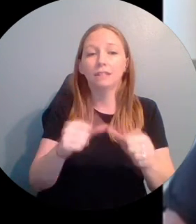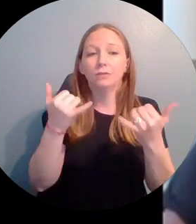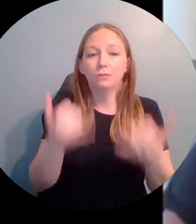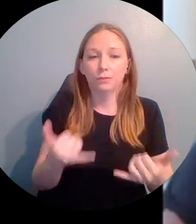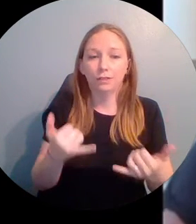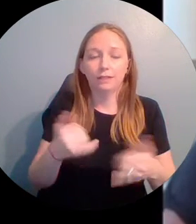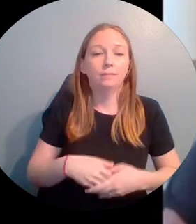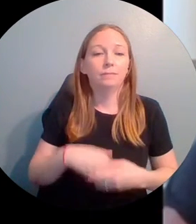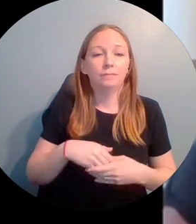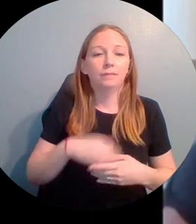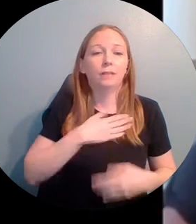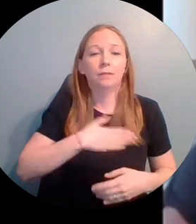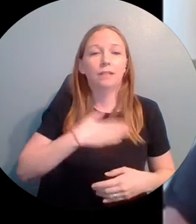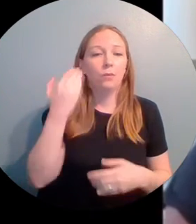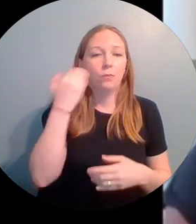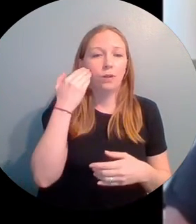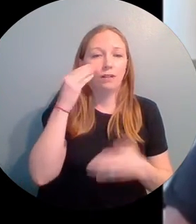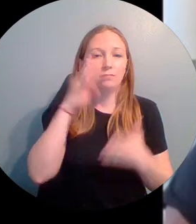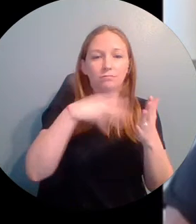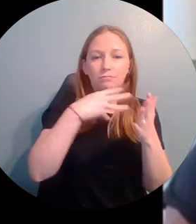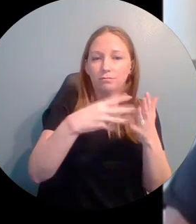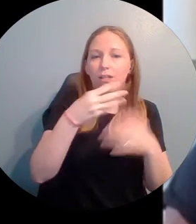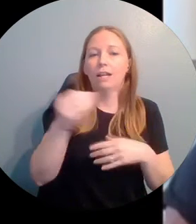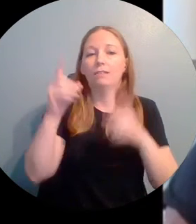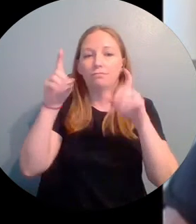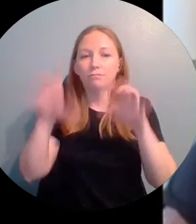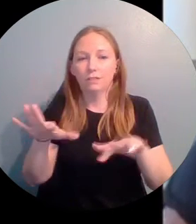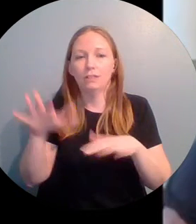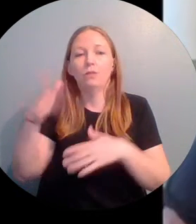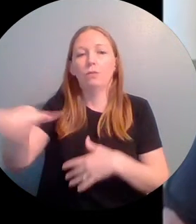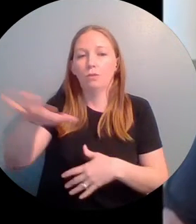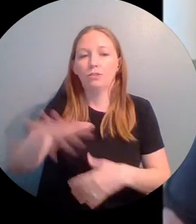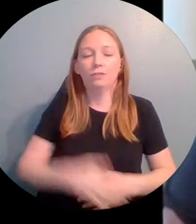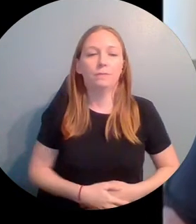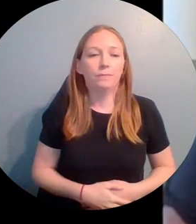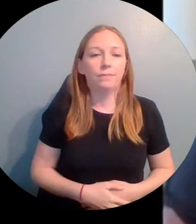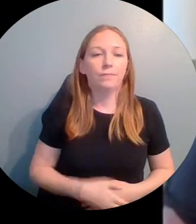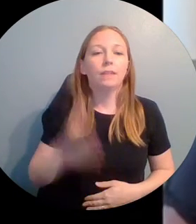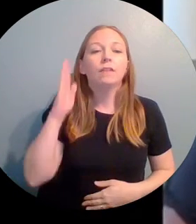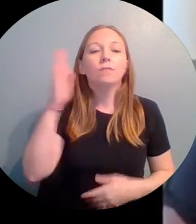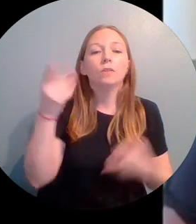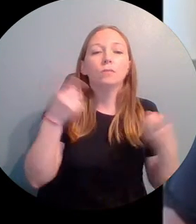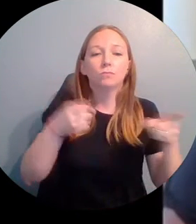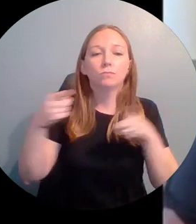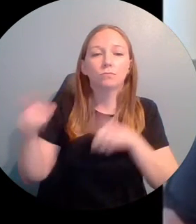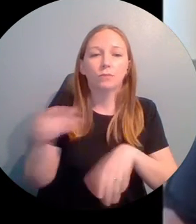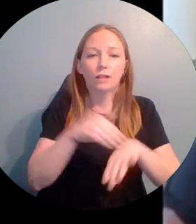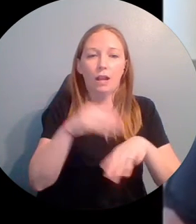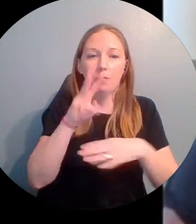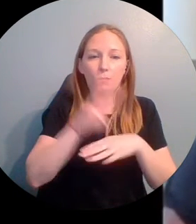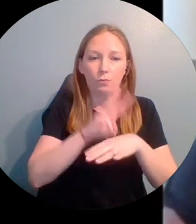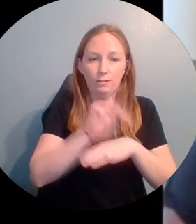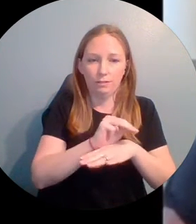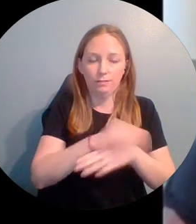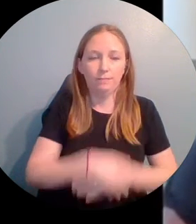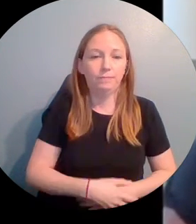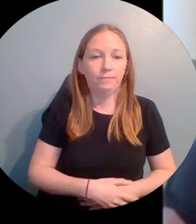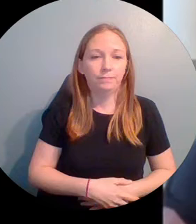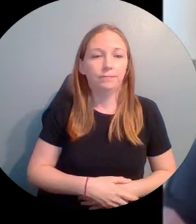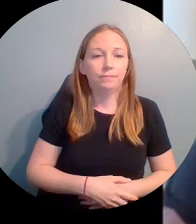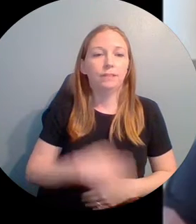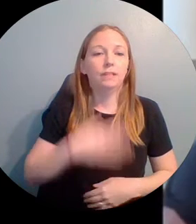locations. Upcoming dates and events at Wilson. Please be reminded that November 23rd